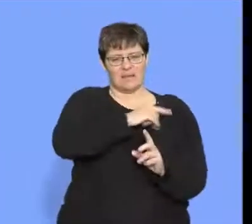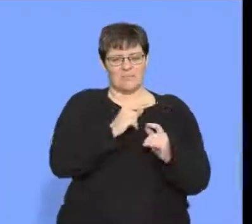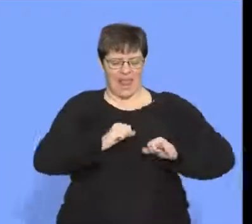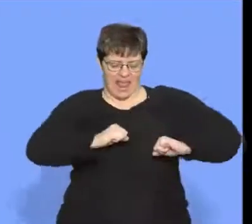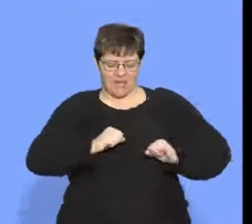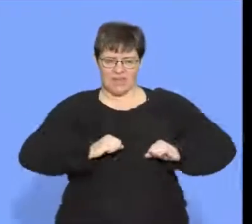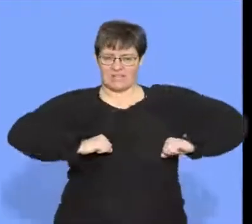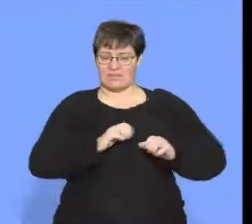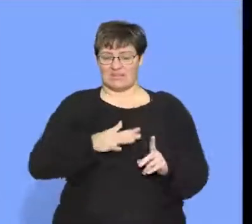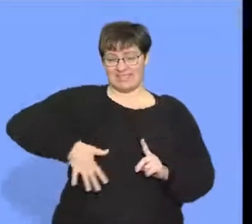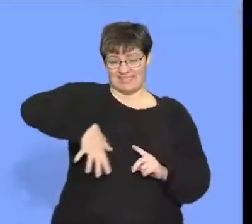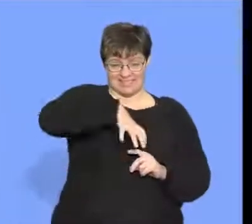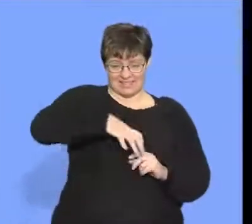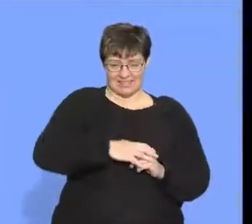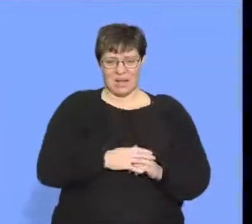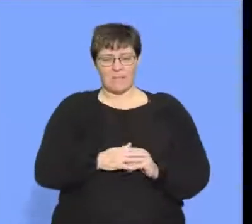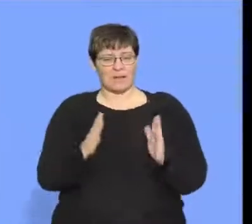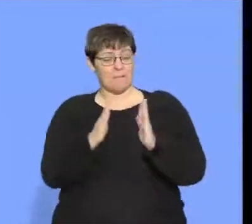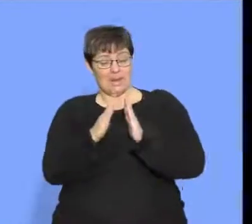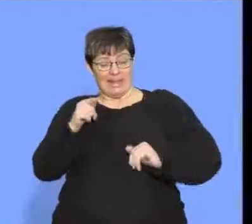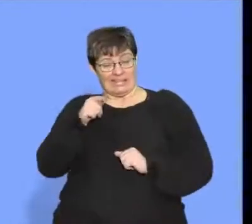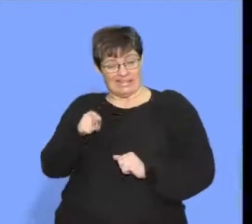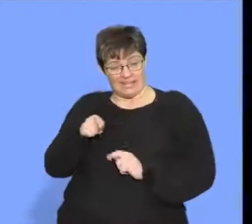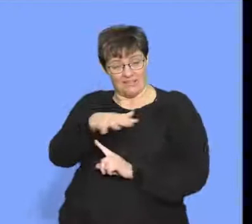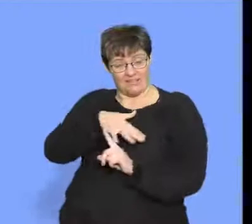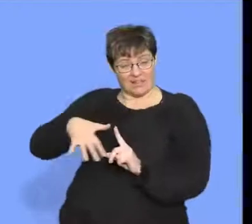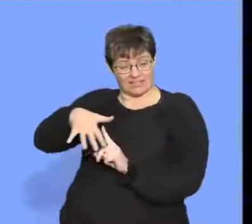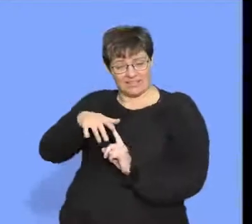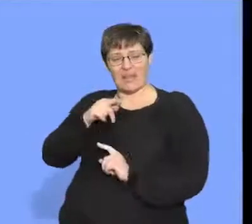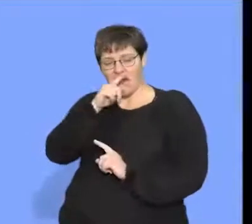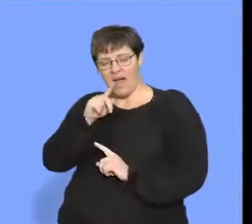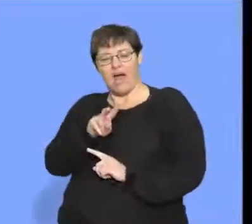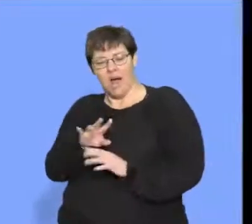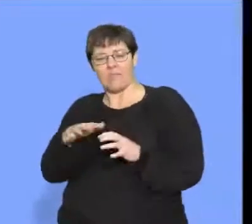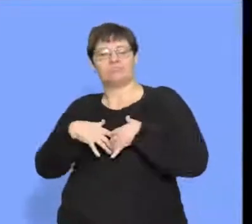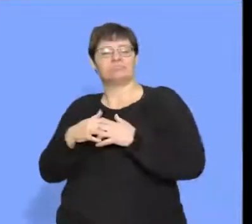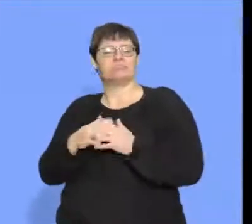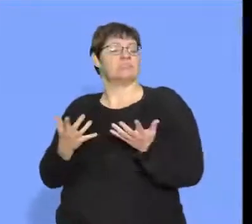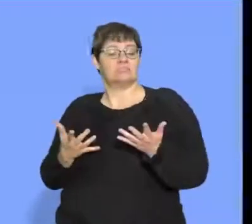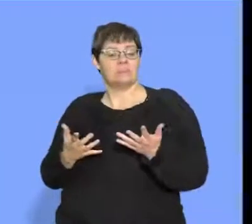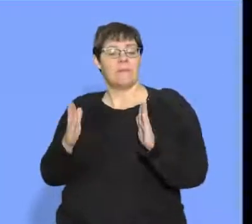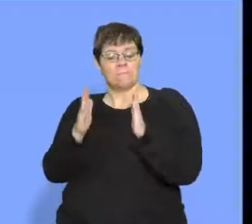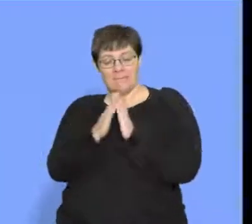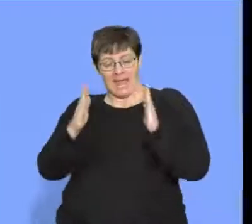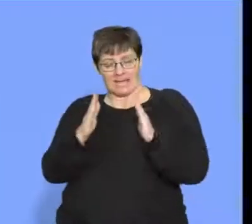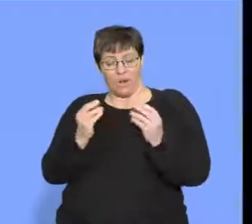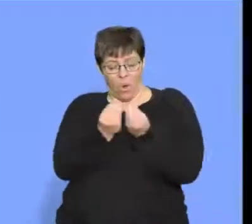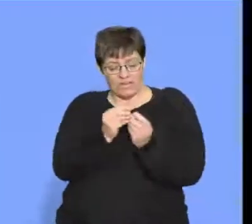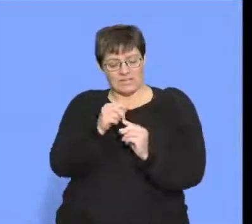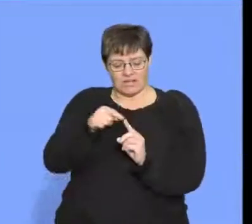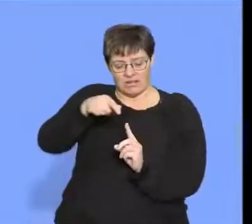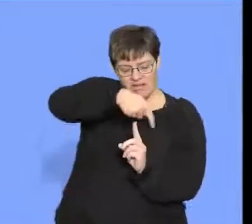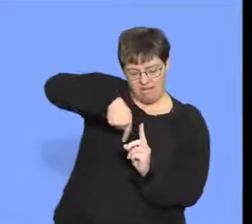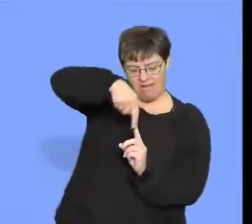is a region in space, but a magnetic field specifically is the type of field that forms around